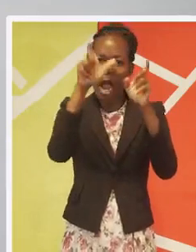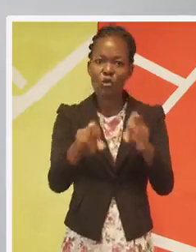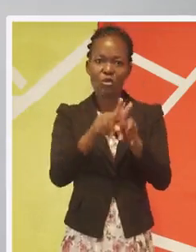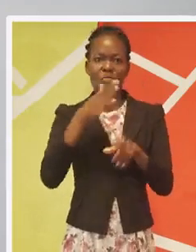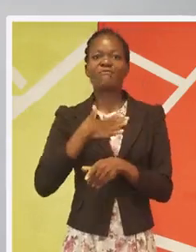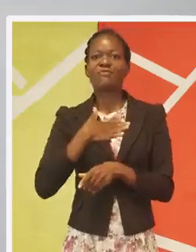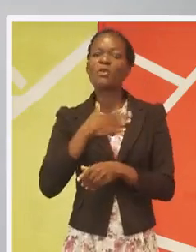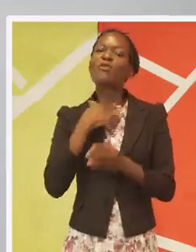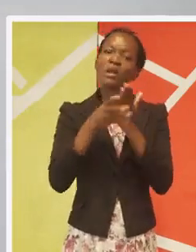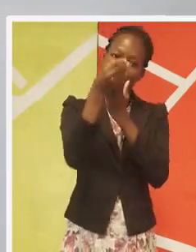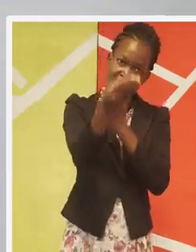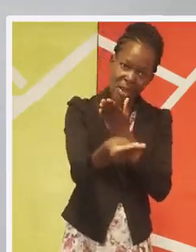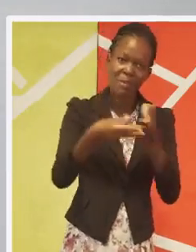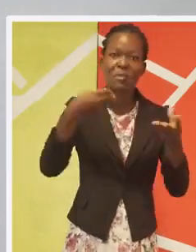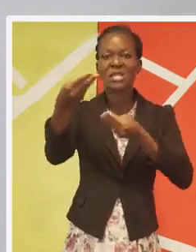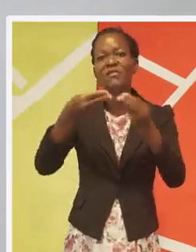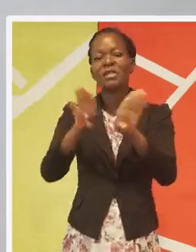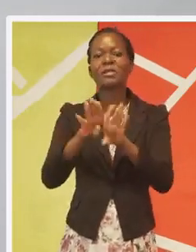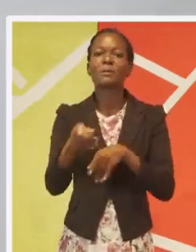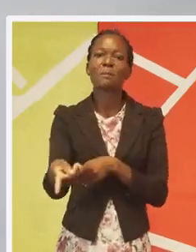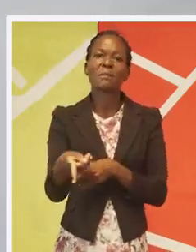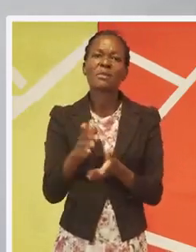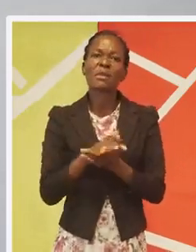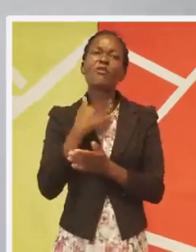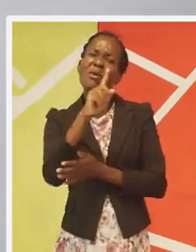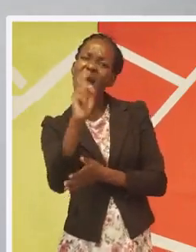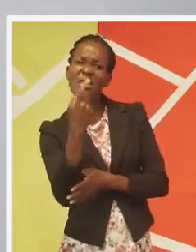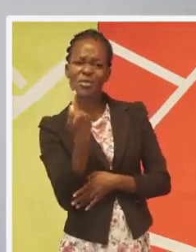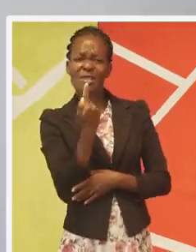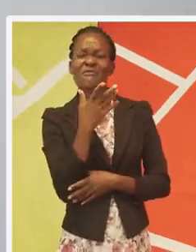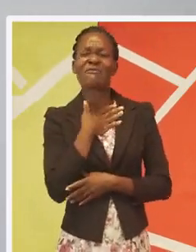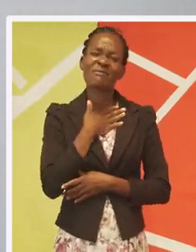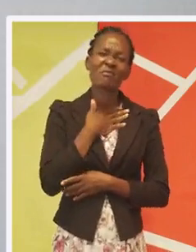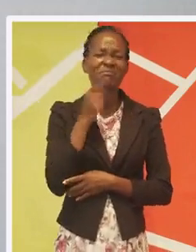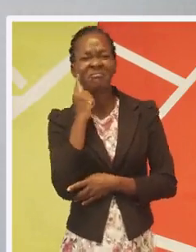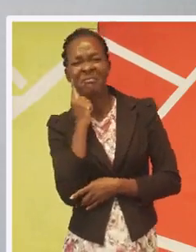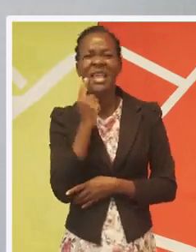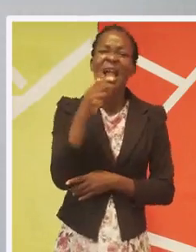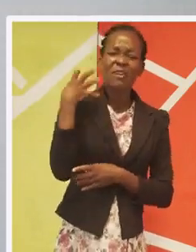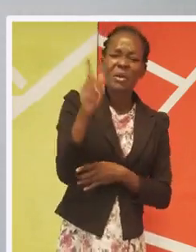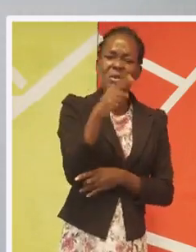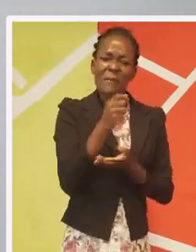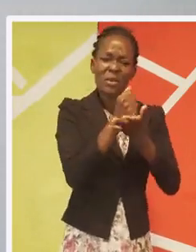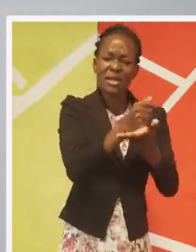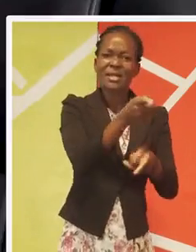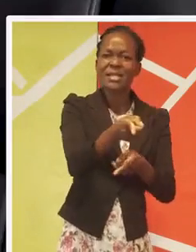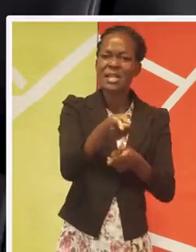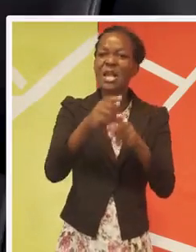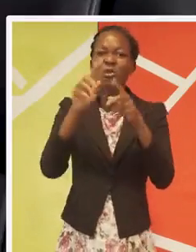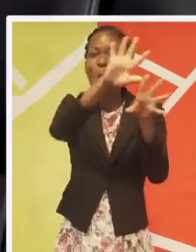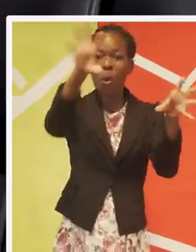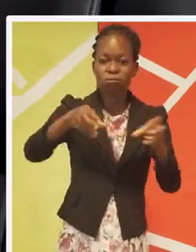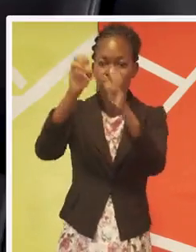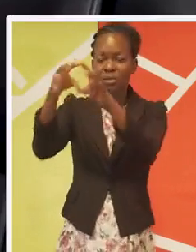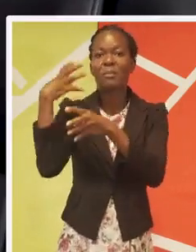those services. And now we should be asking ourselves, if the government is not delivering and people have to pay, what will happen to